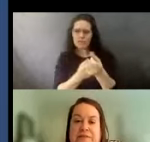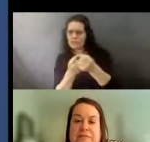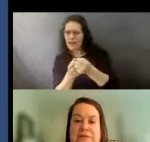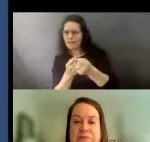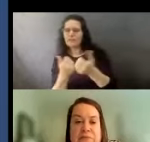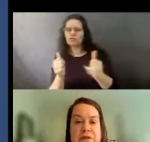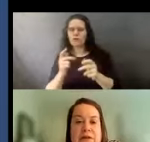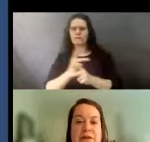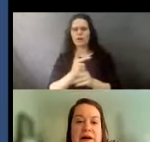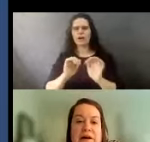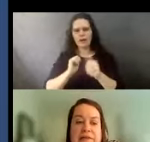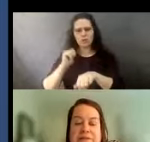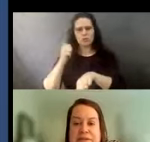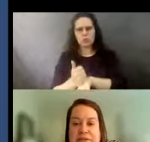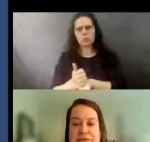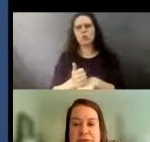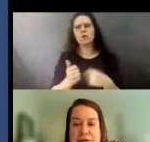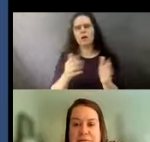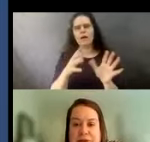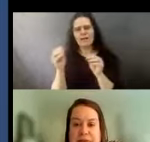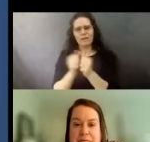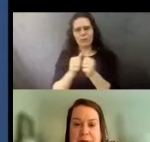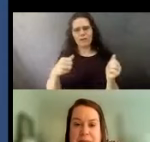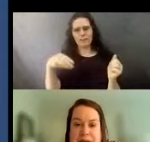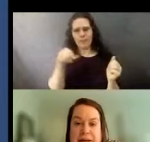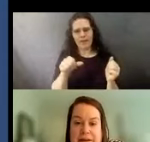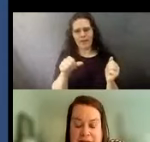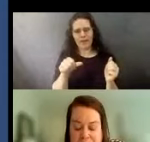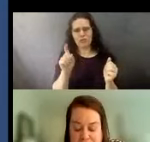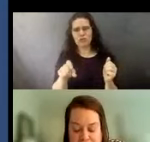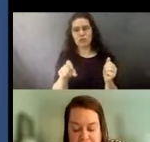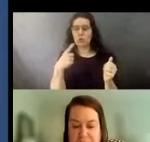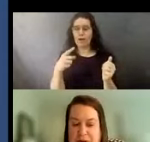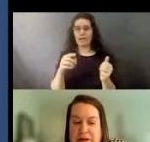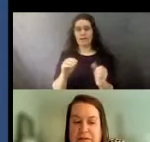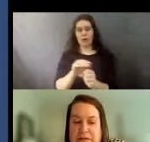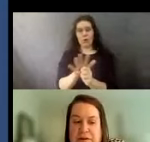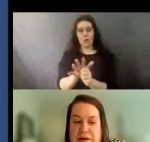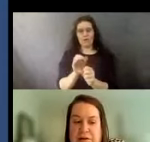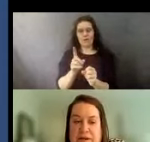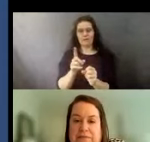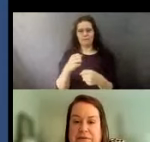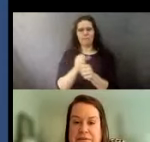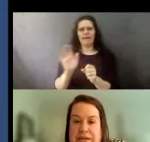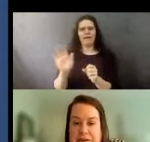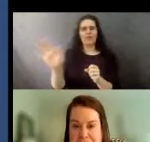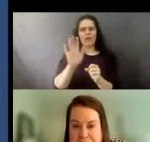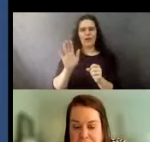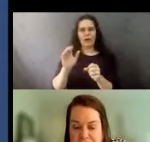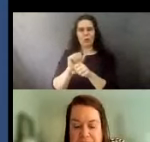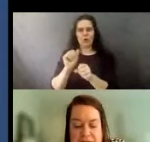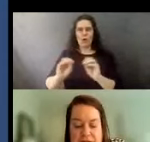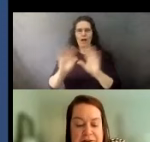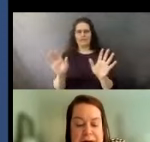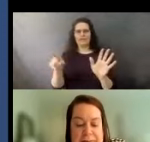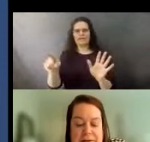years, and for whom this issue during COVID, I think, probably highlighted their work. So there are efforts that could be